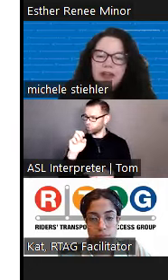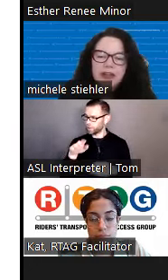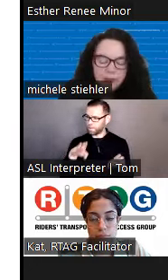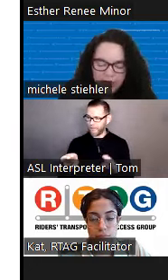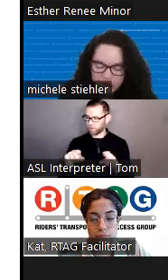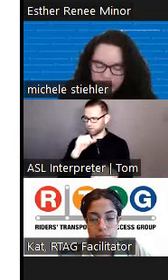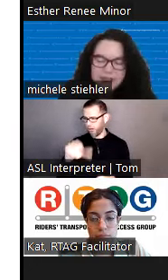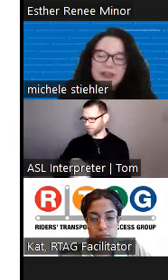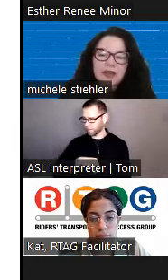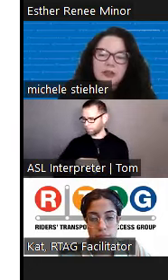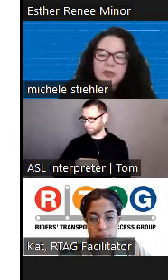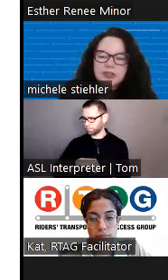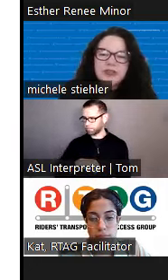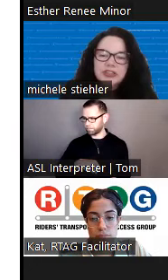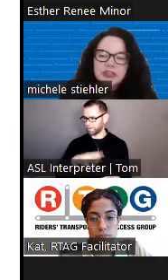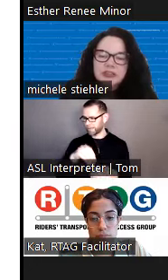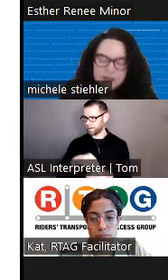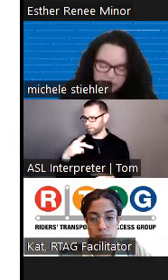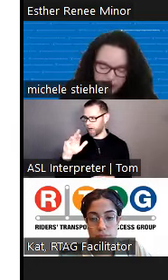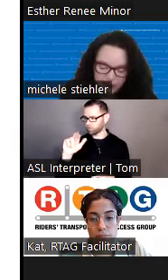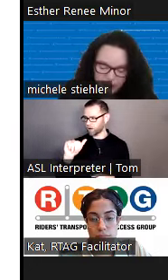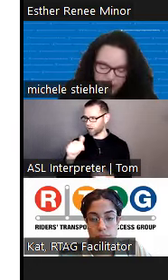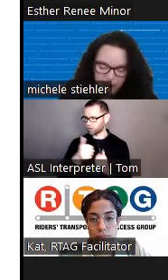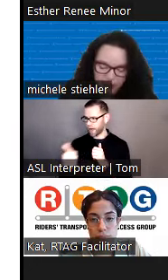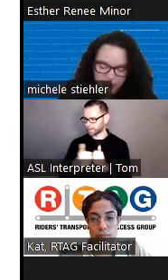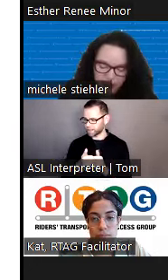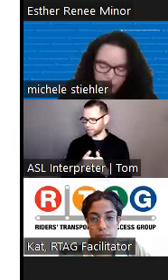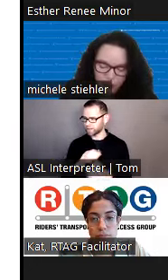the ride and in paratransit, and that includes reservationists.